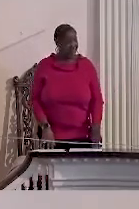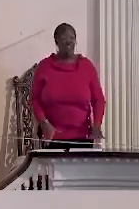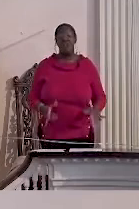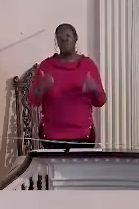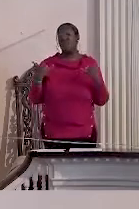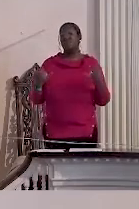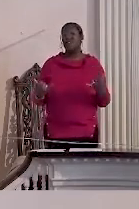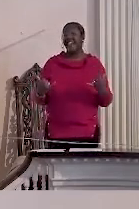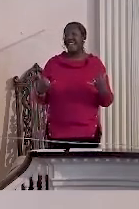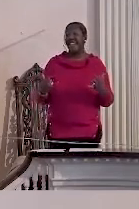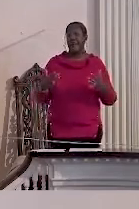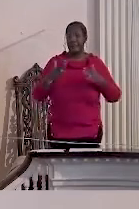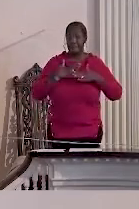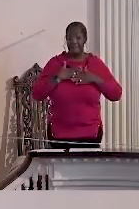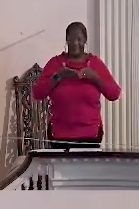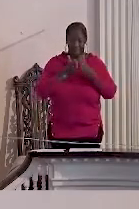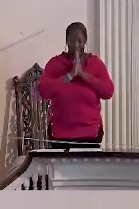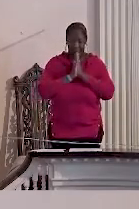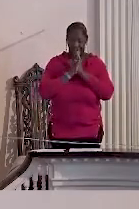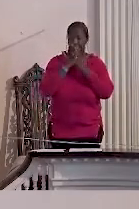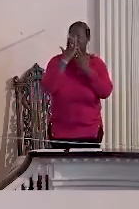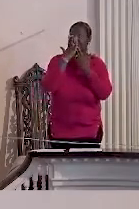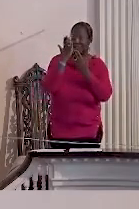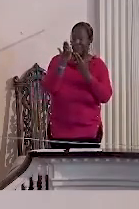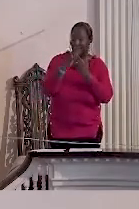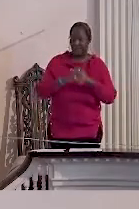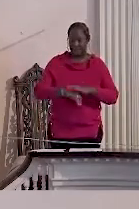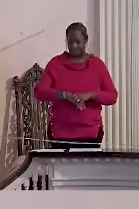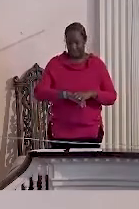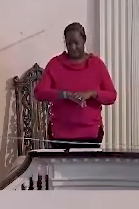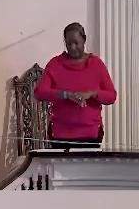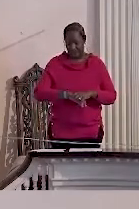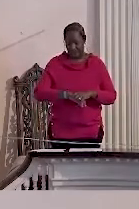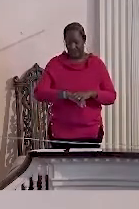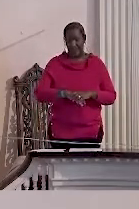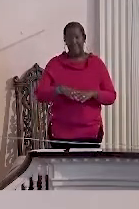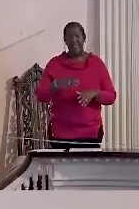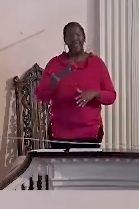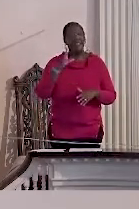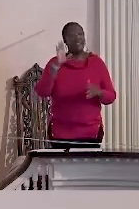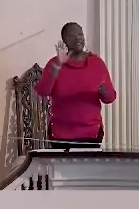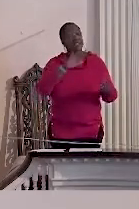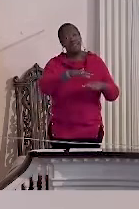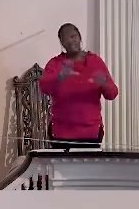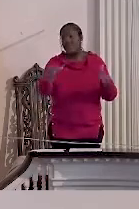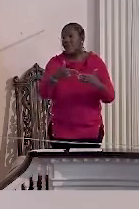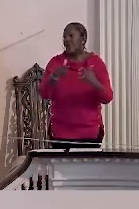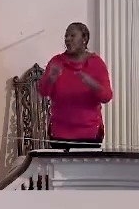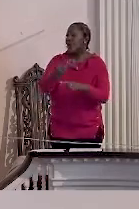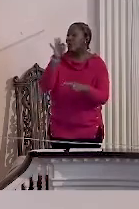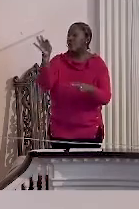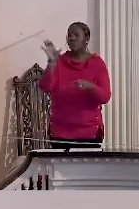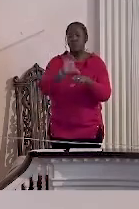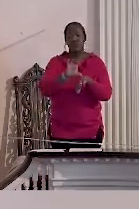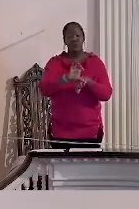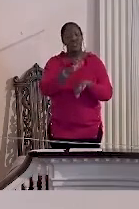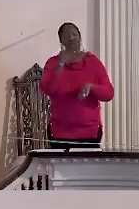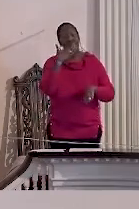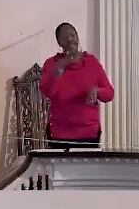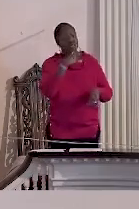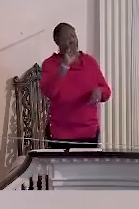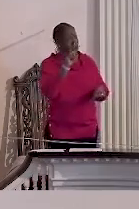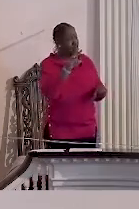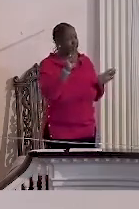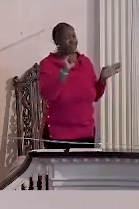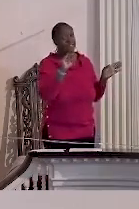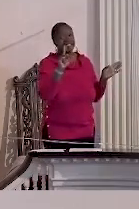Today, this is my prayer of gratitude. Dear All Souls Church, thank you, Reverend Sinkfort,